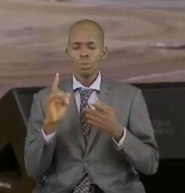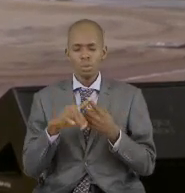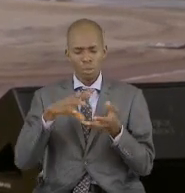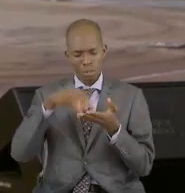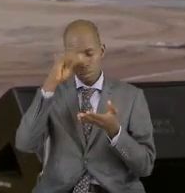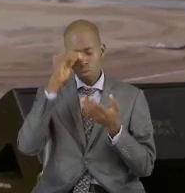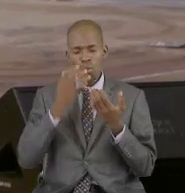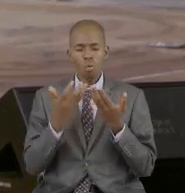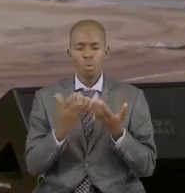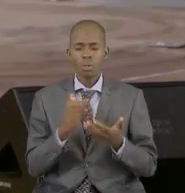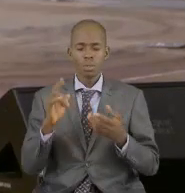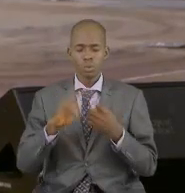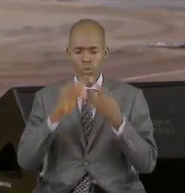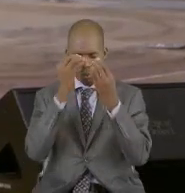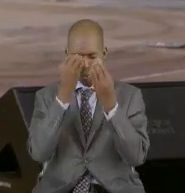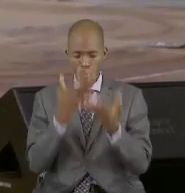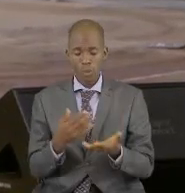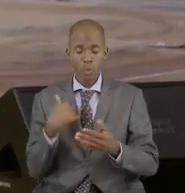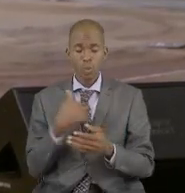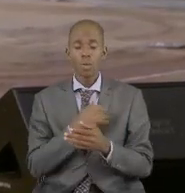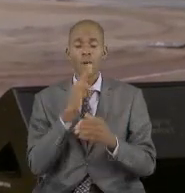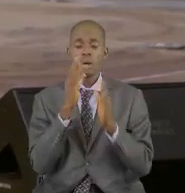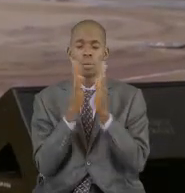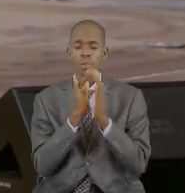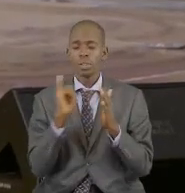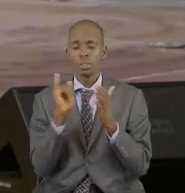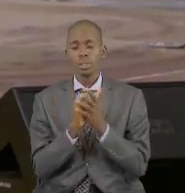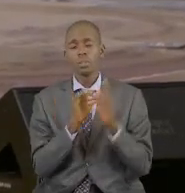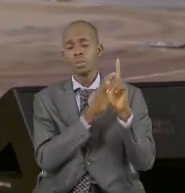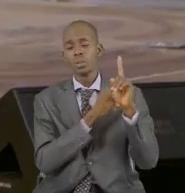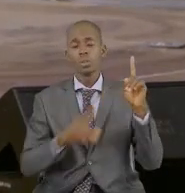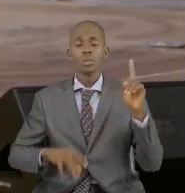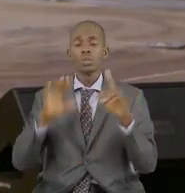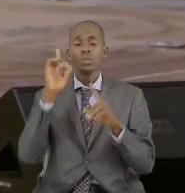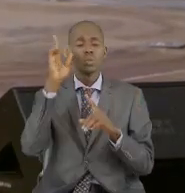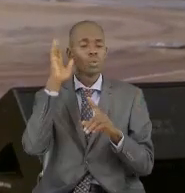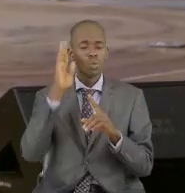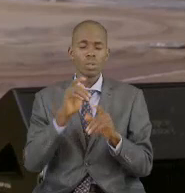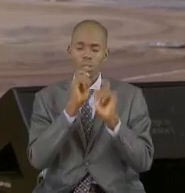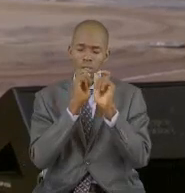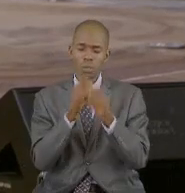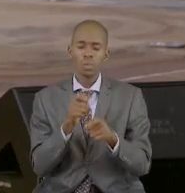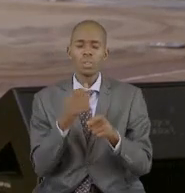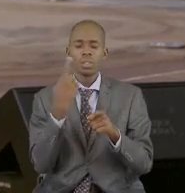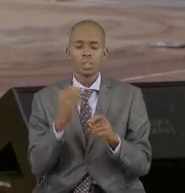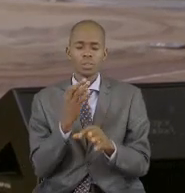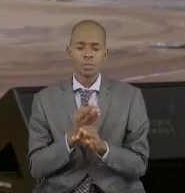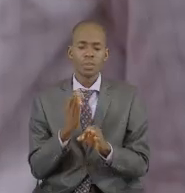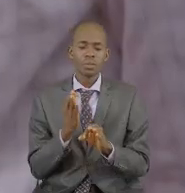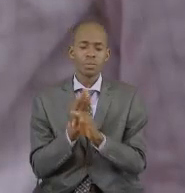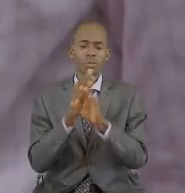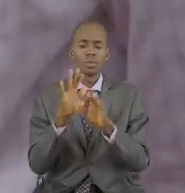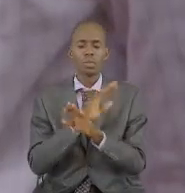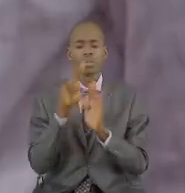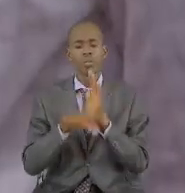obey. We're praying, Lord, you reward the faithfulness of your people in Jesus'